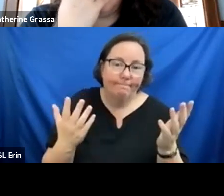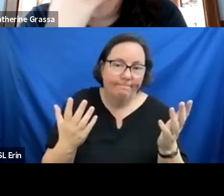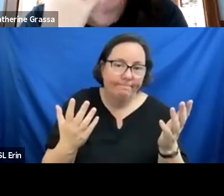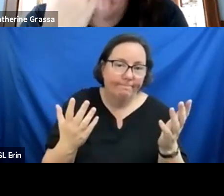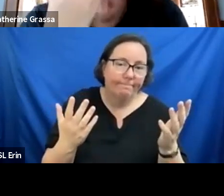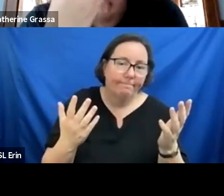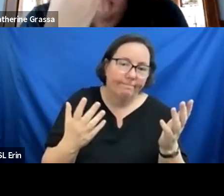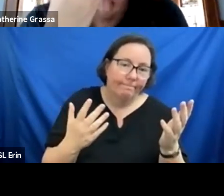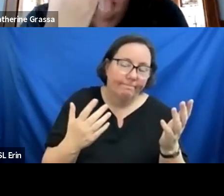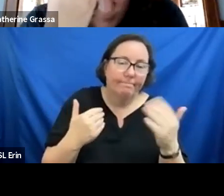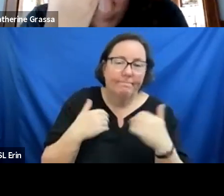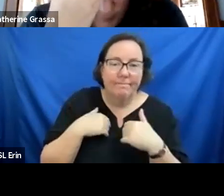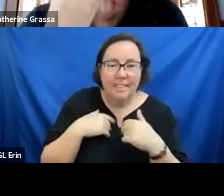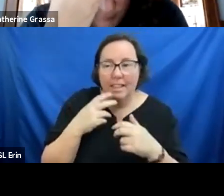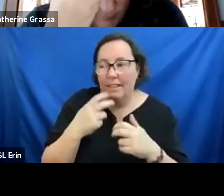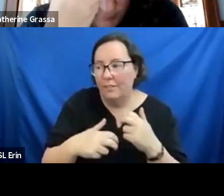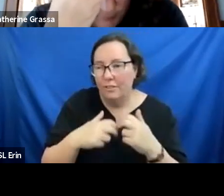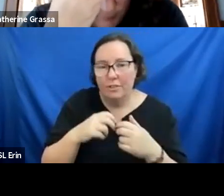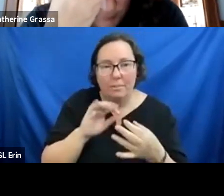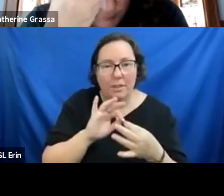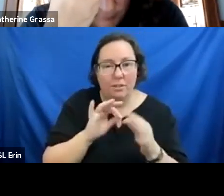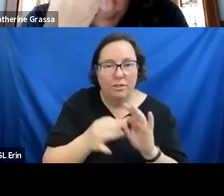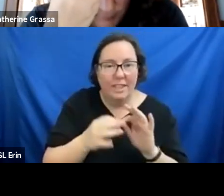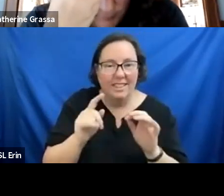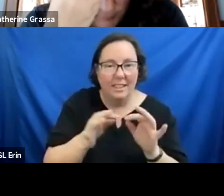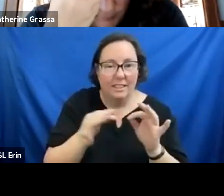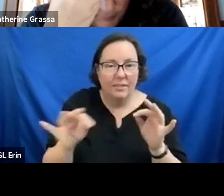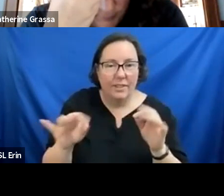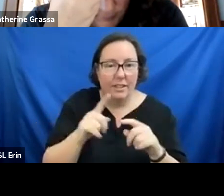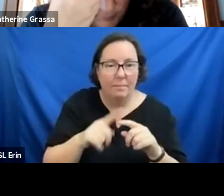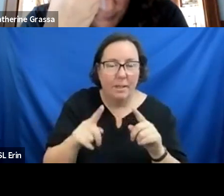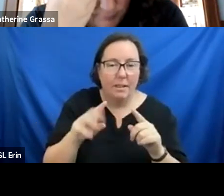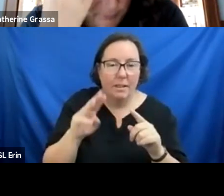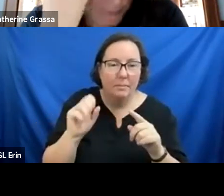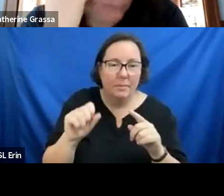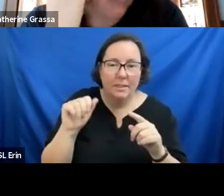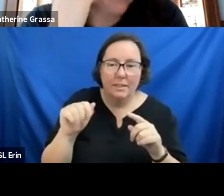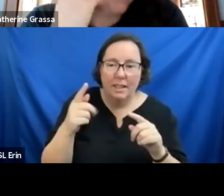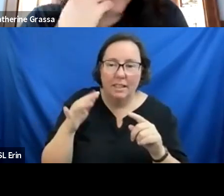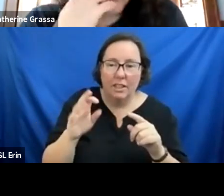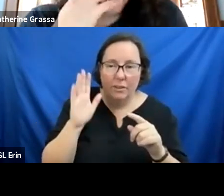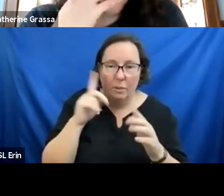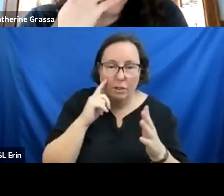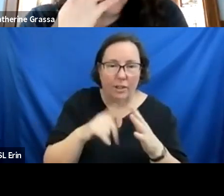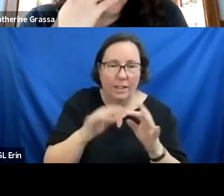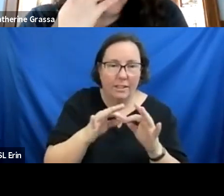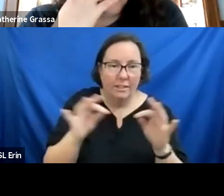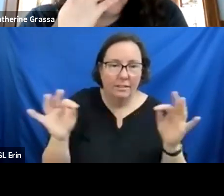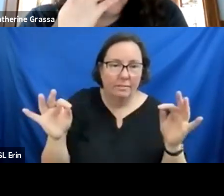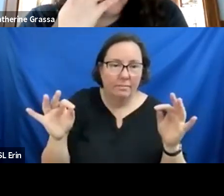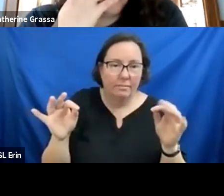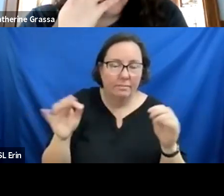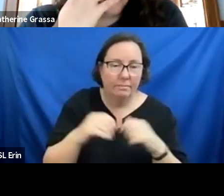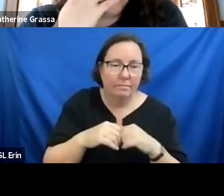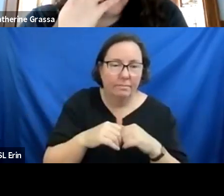I have trouble translating this phrase. Ms. Aguirre will recognize it. no